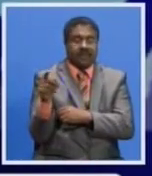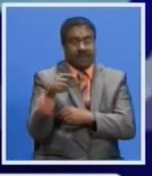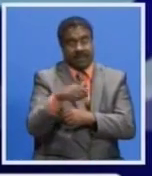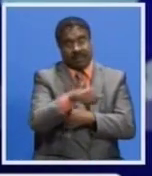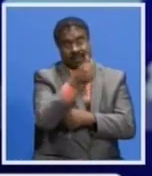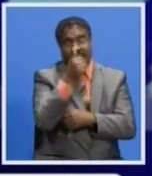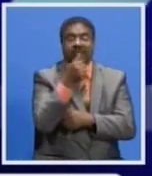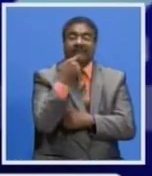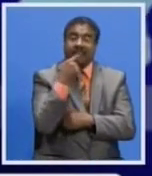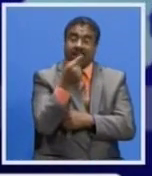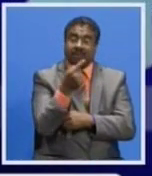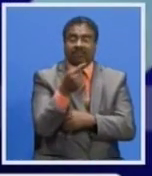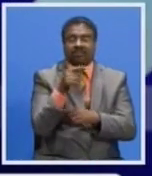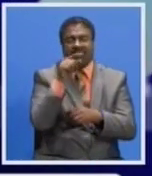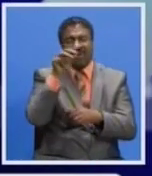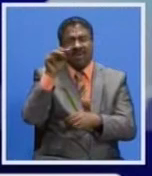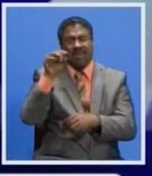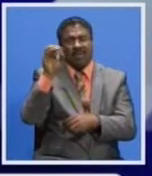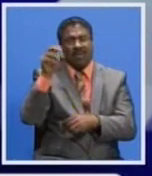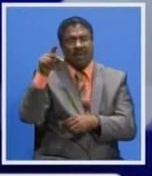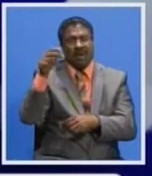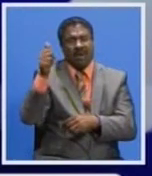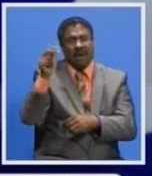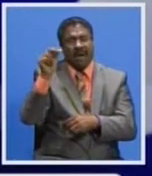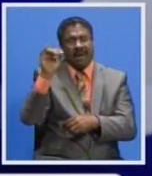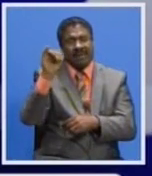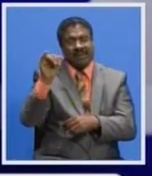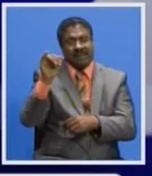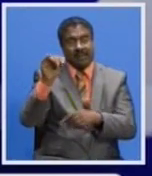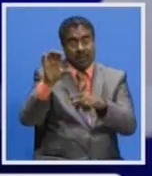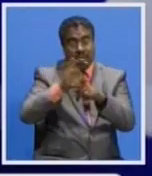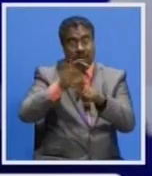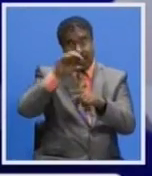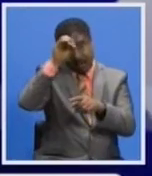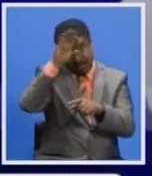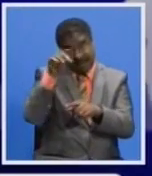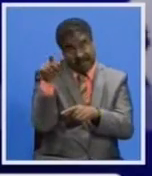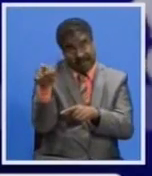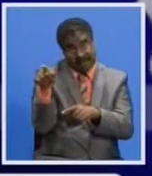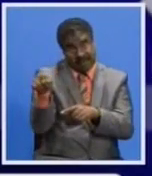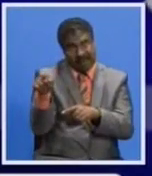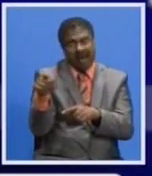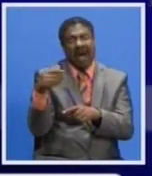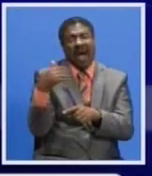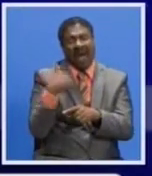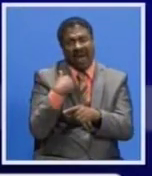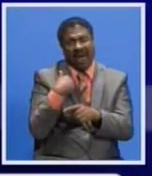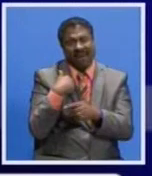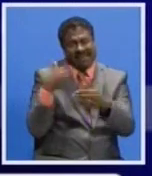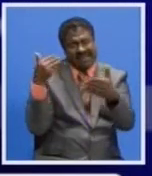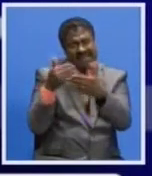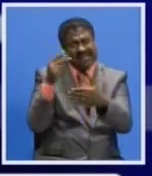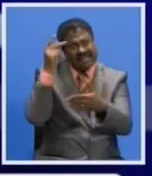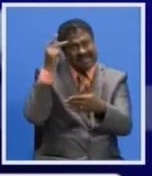was speaking during the tour of the Mopani Copper Mines sinkhole, which is currently being backfilled near